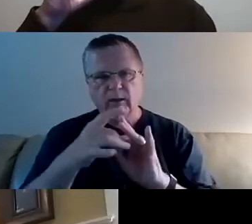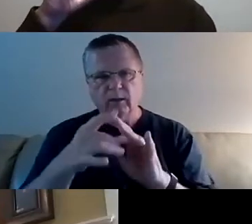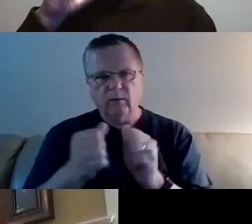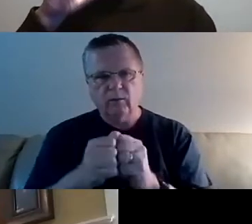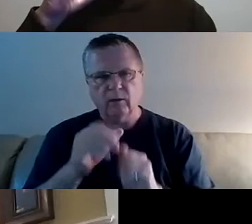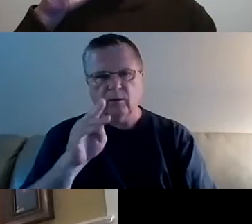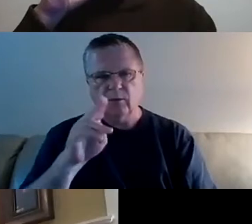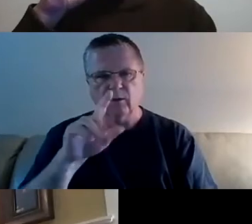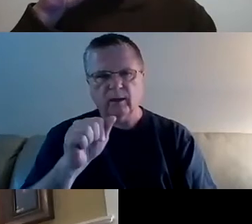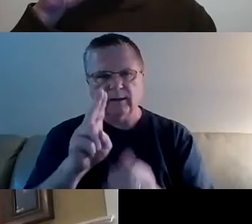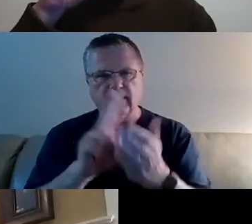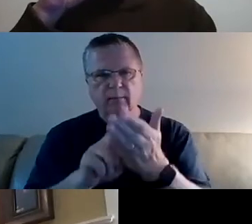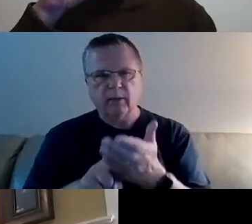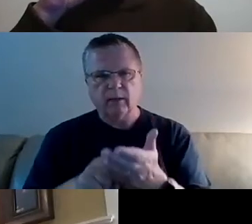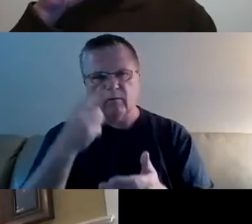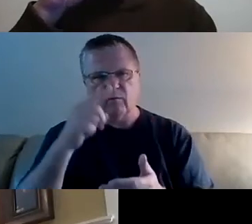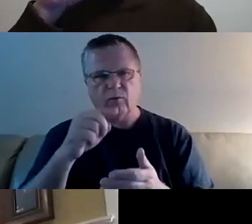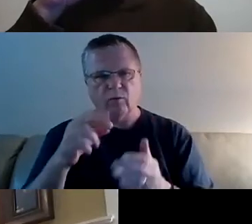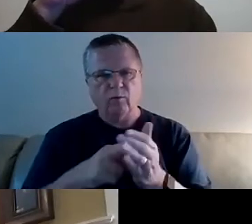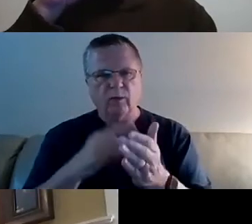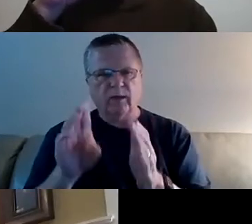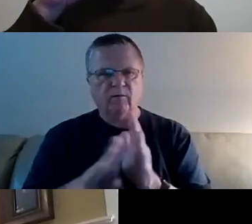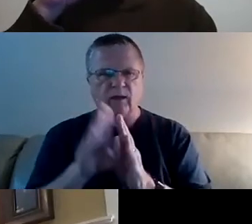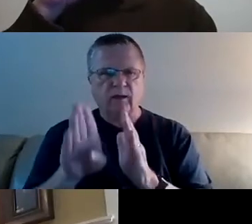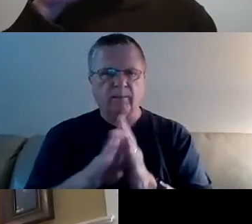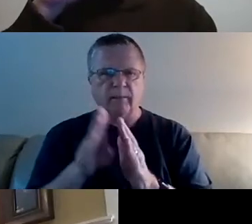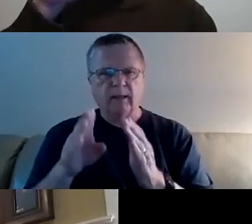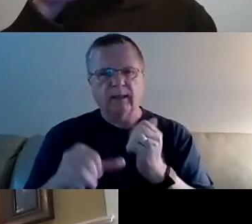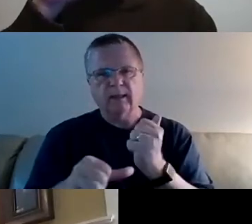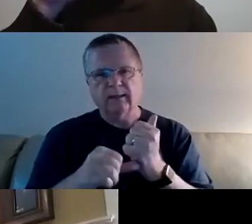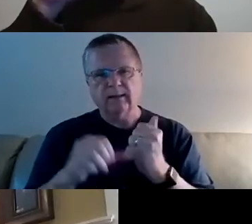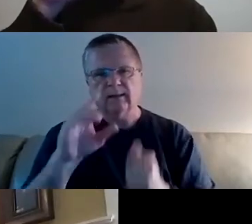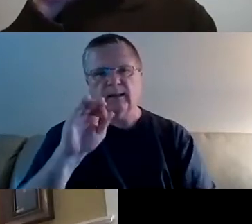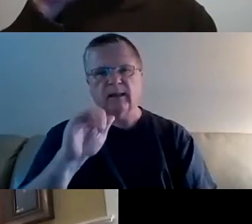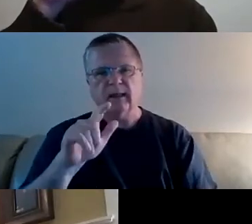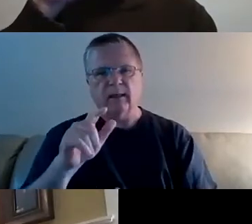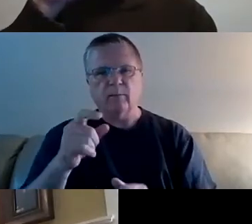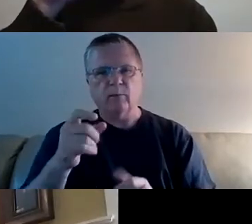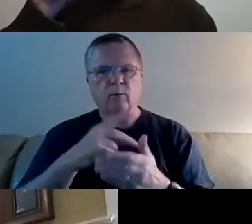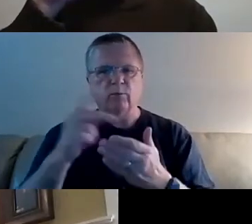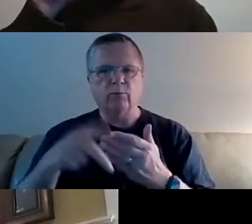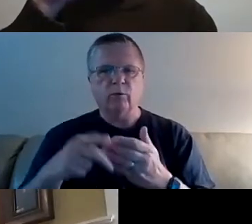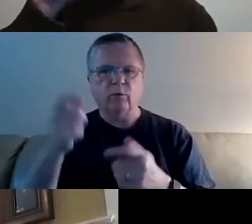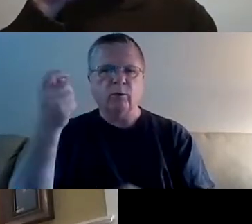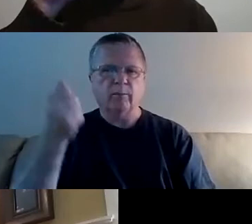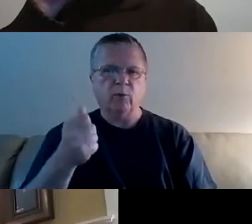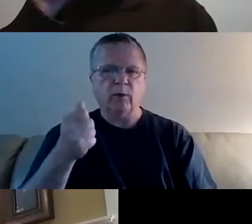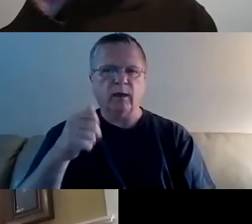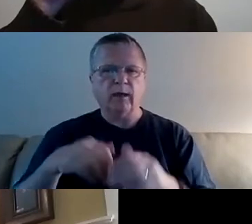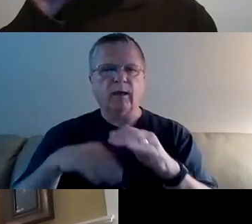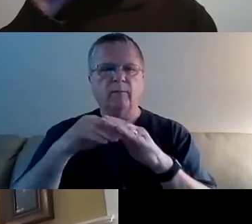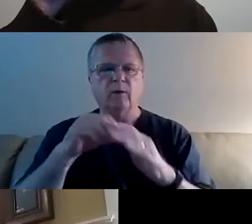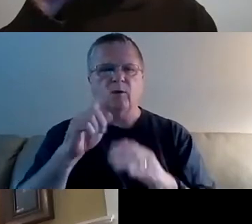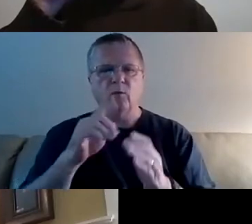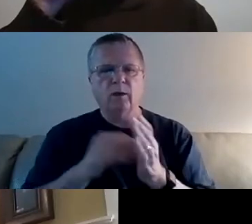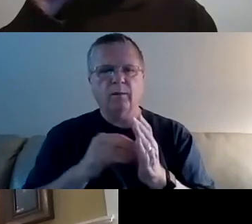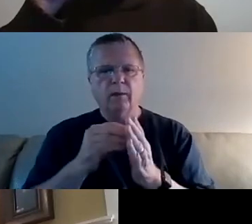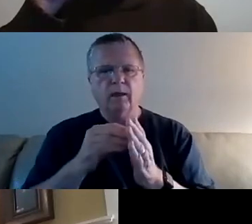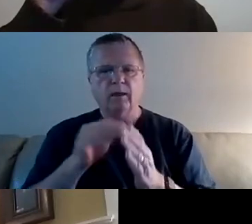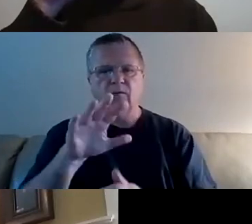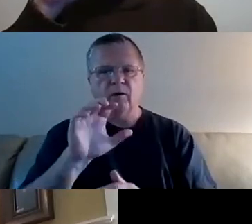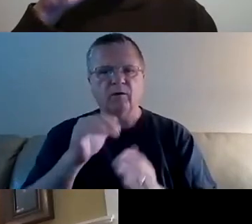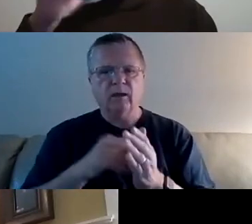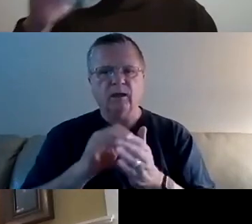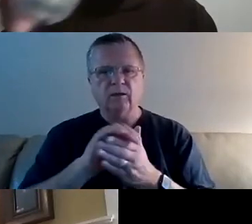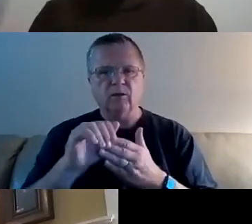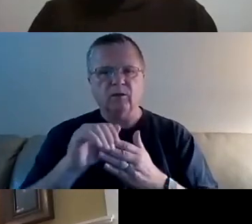URA's application for the Redevelopment Assistance Capital Program grant of up to $1,500,000 for the